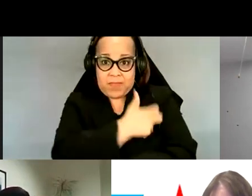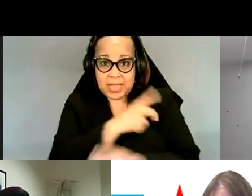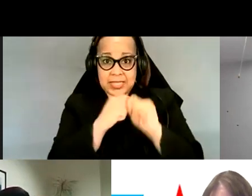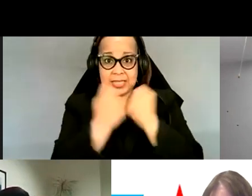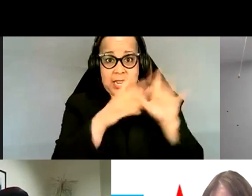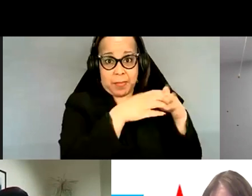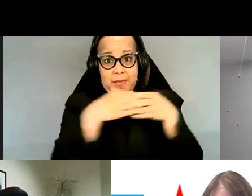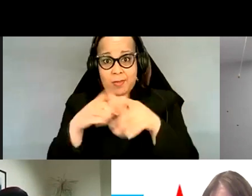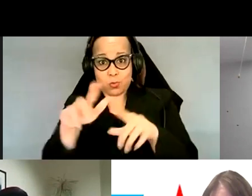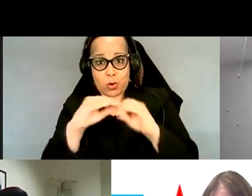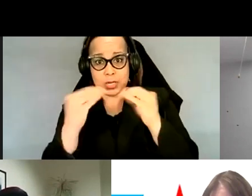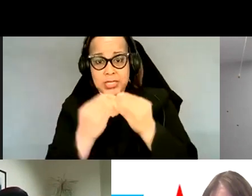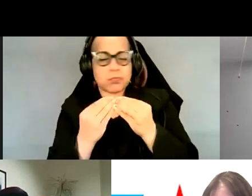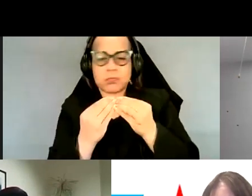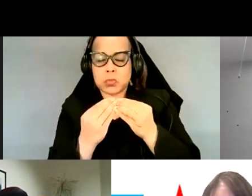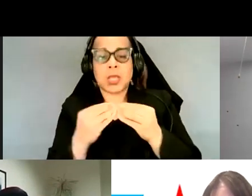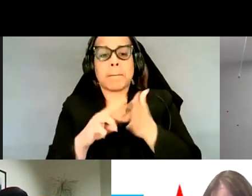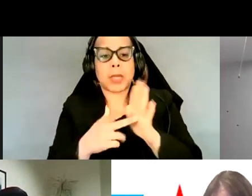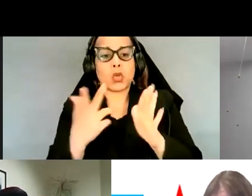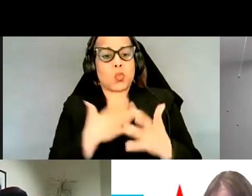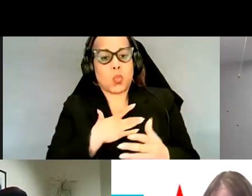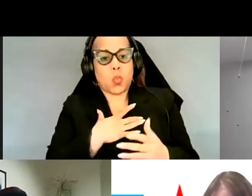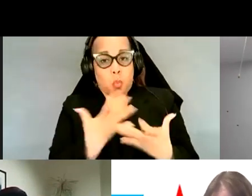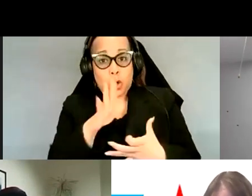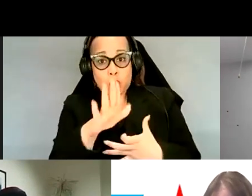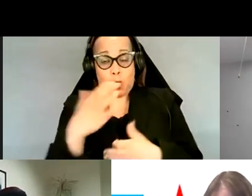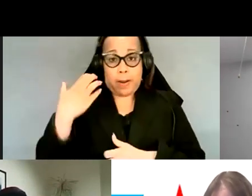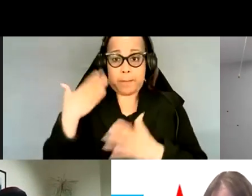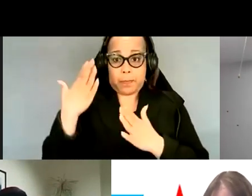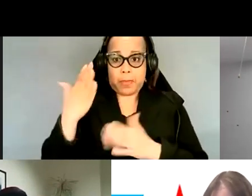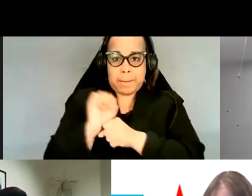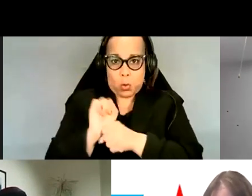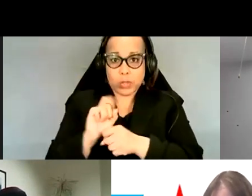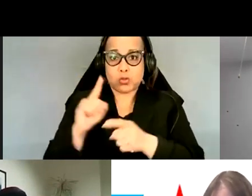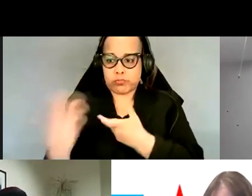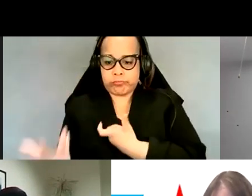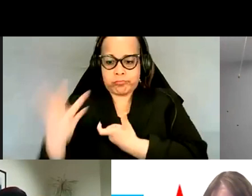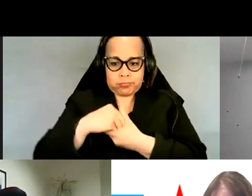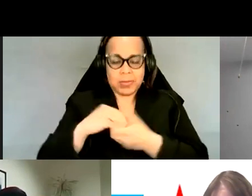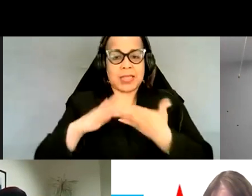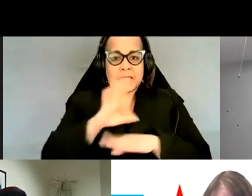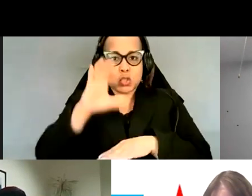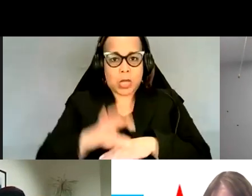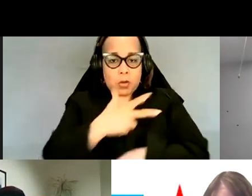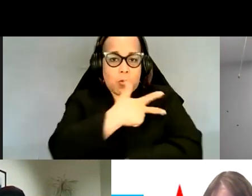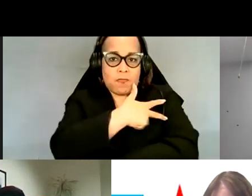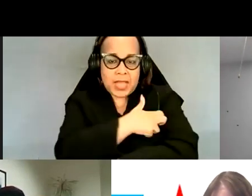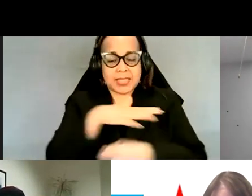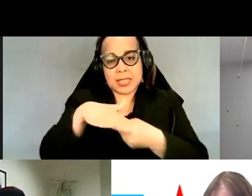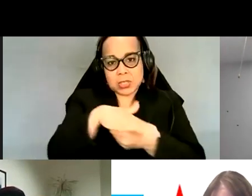your organization. You're actually indicating that you would like for your employees to be invited into a City of Chicago vaccination